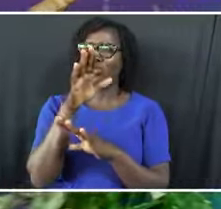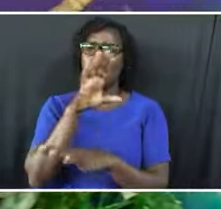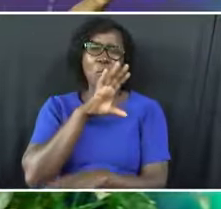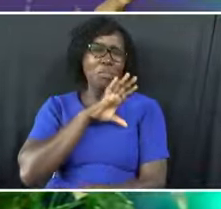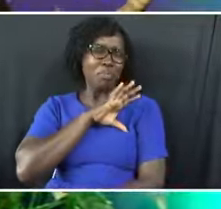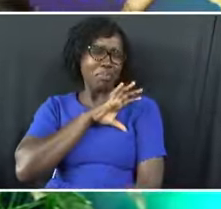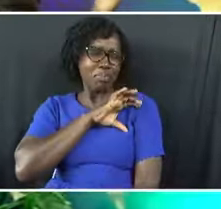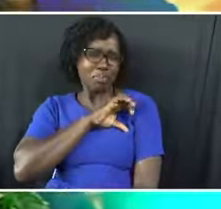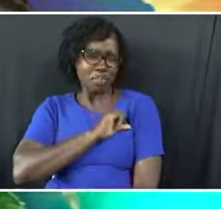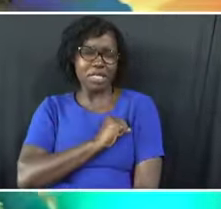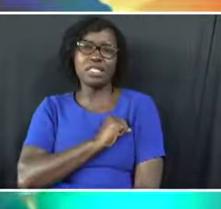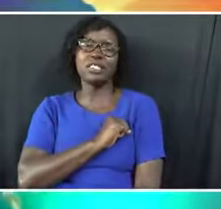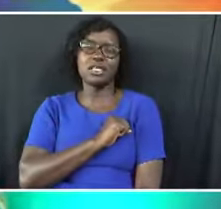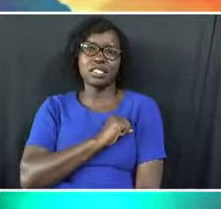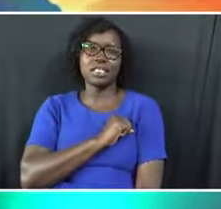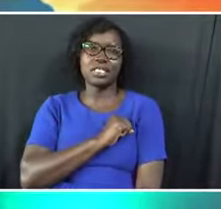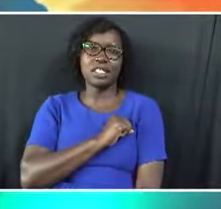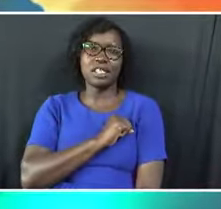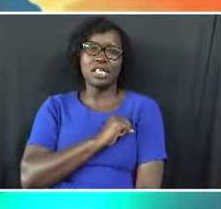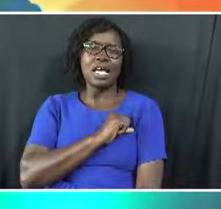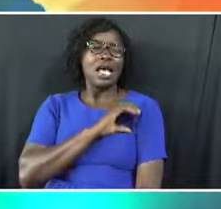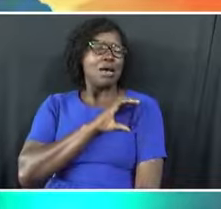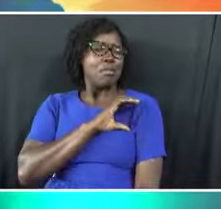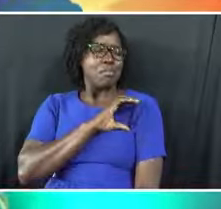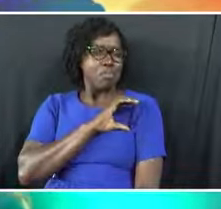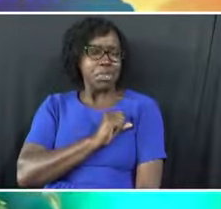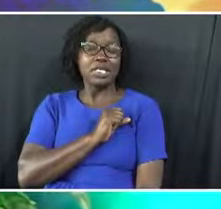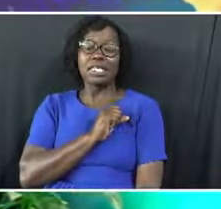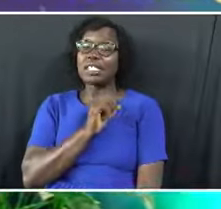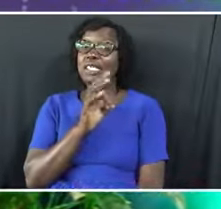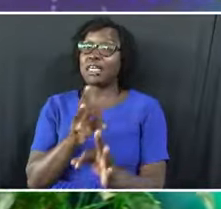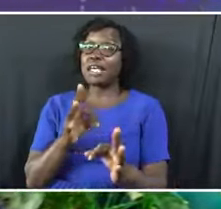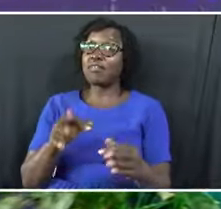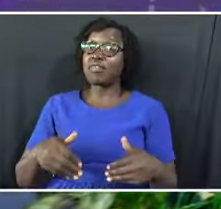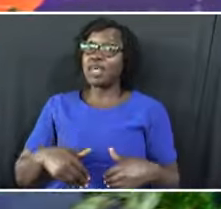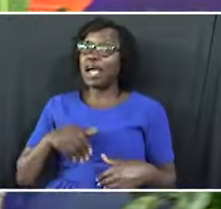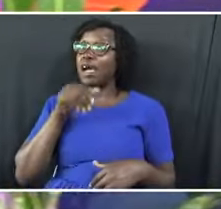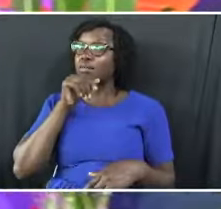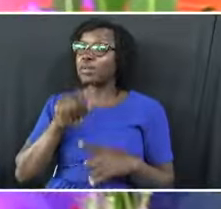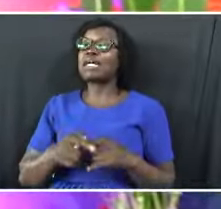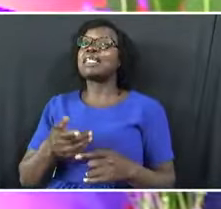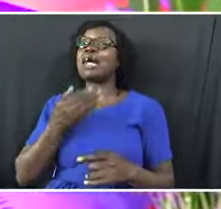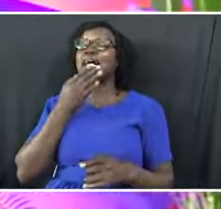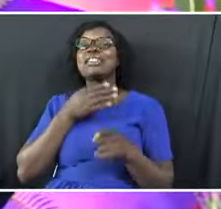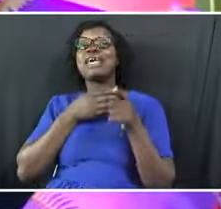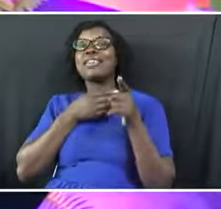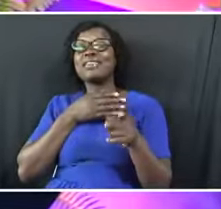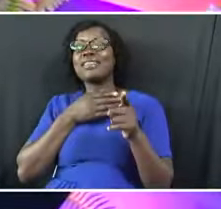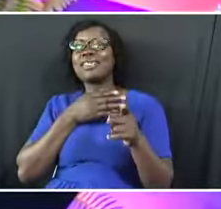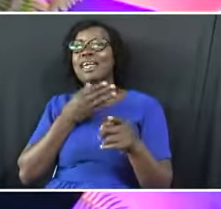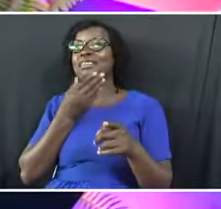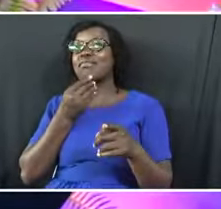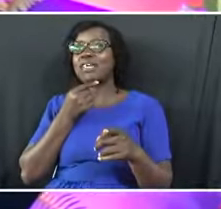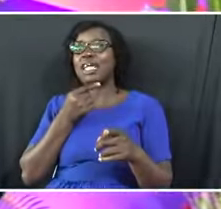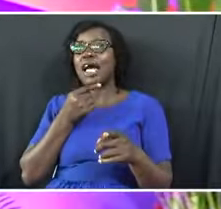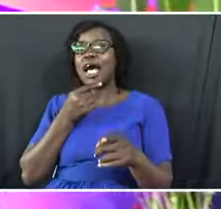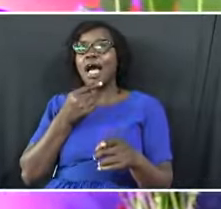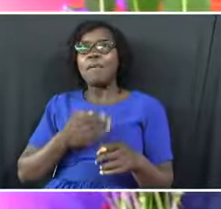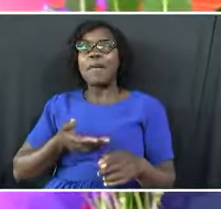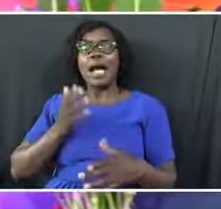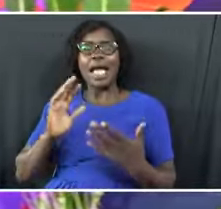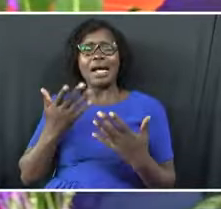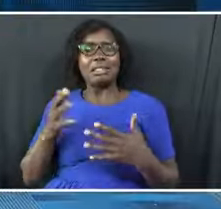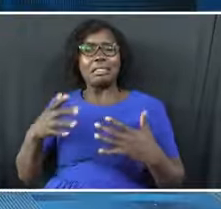patient. And if my young girl responds this to me as his father, I'm finding my hand